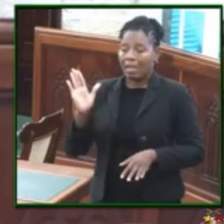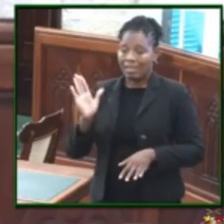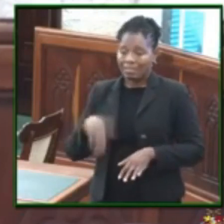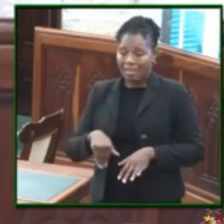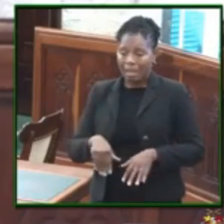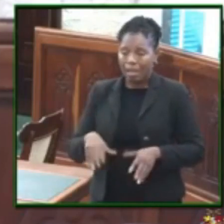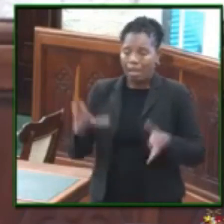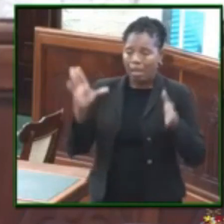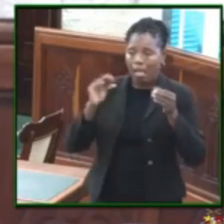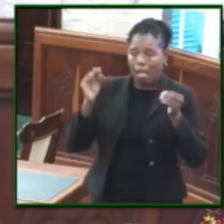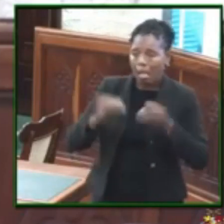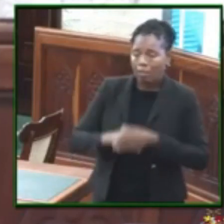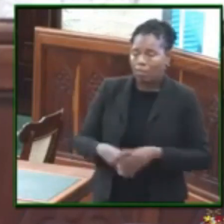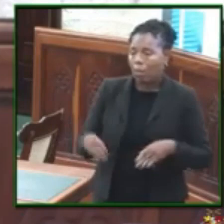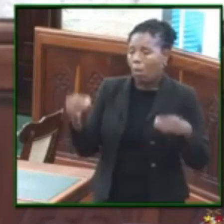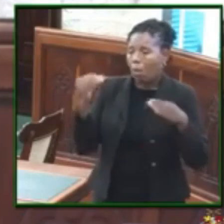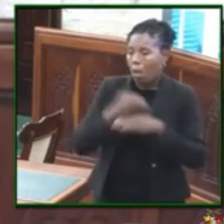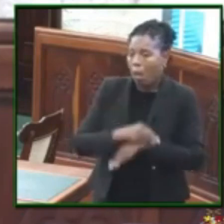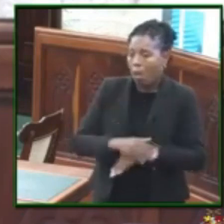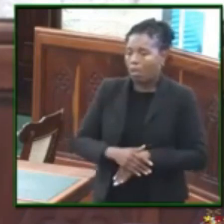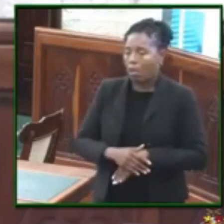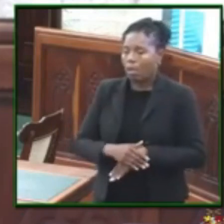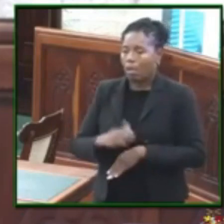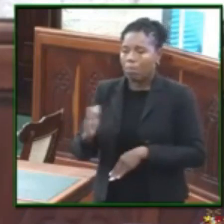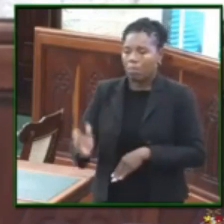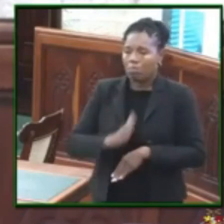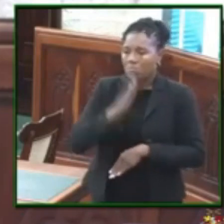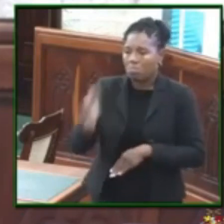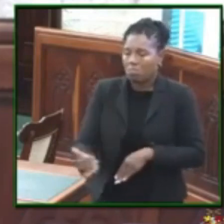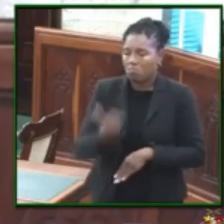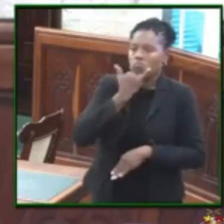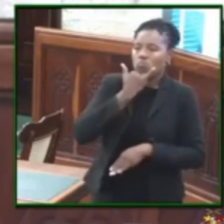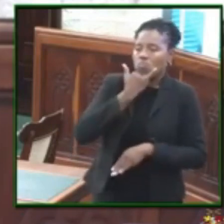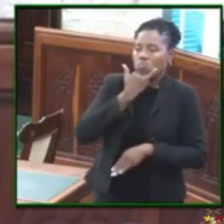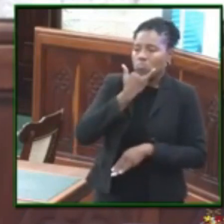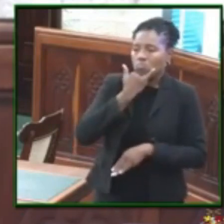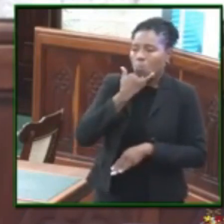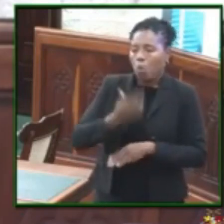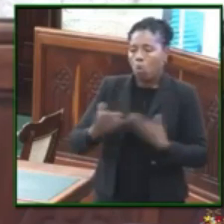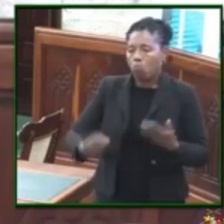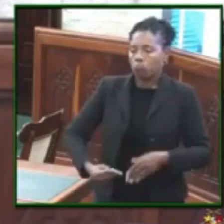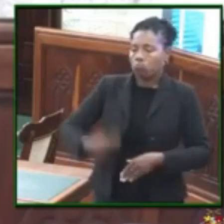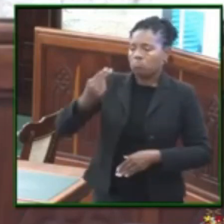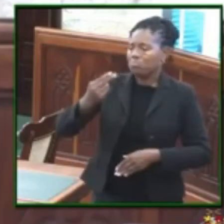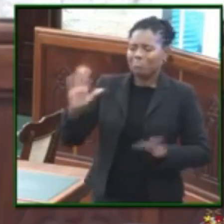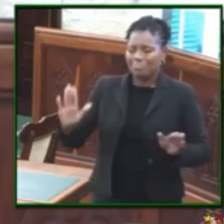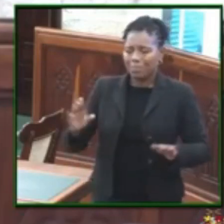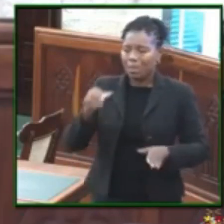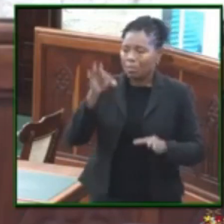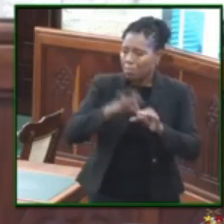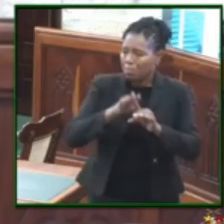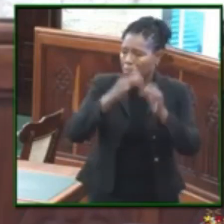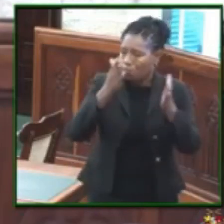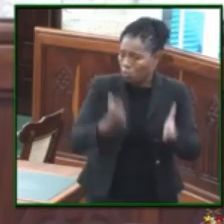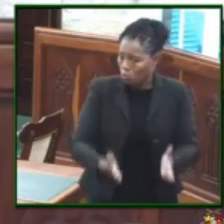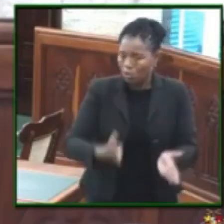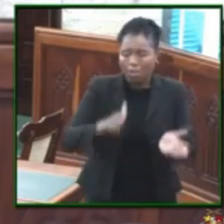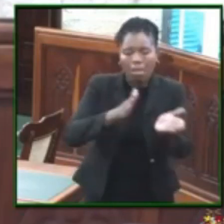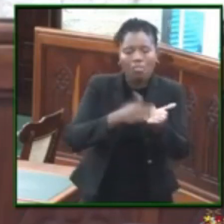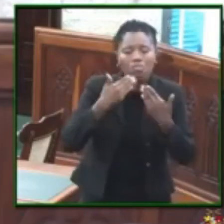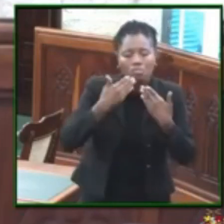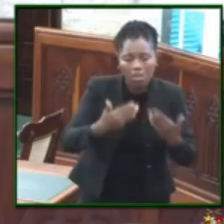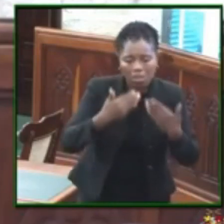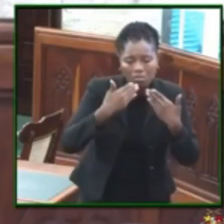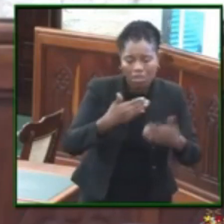infallibility, according to the myth of supremacy, thank the constituents. For God's sake, thank